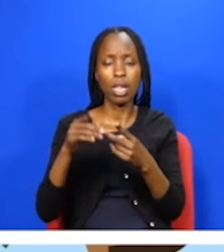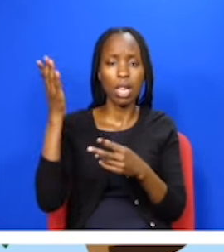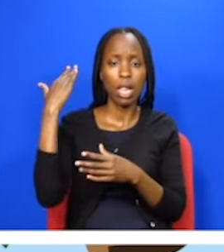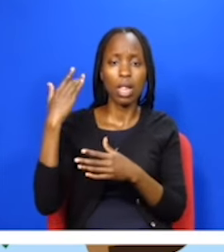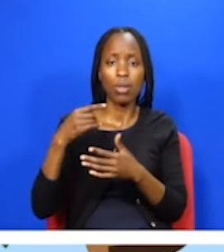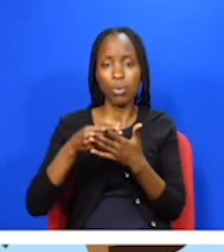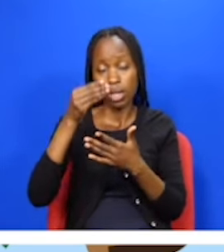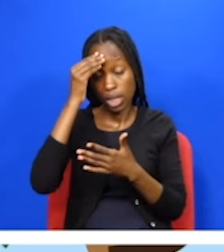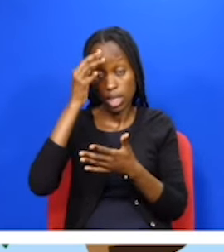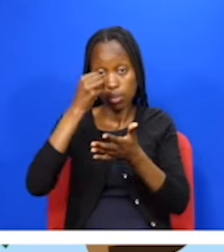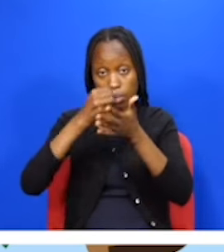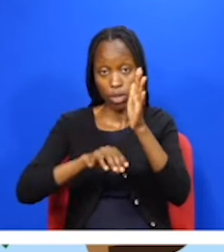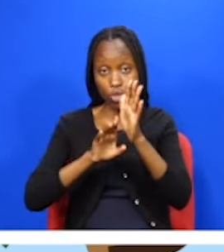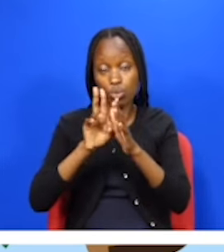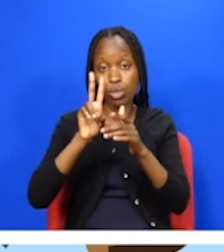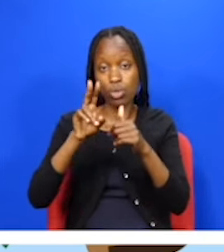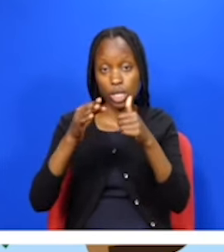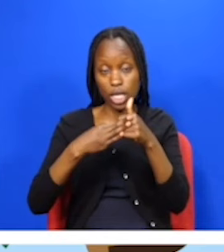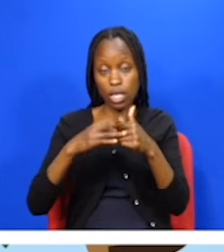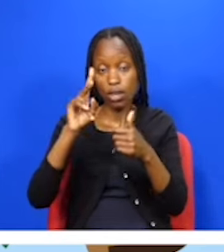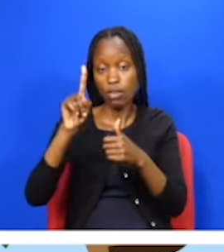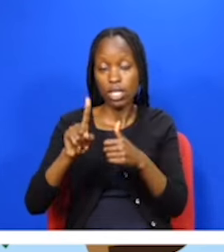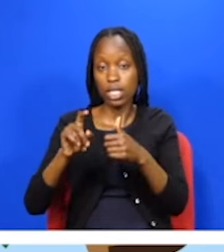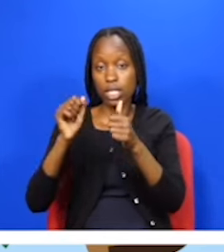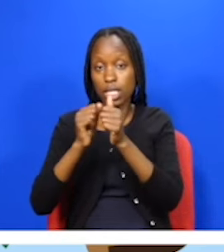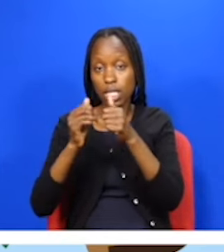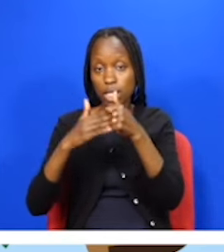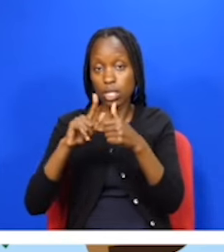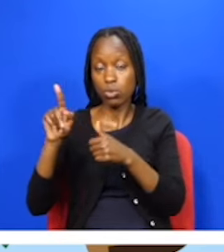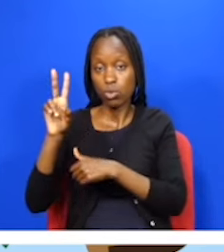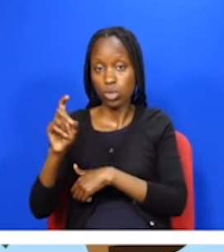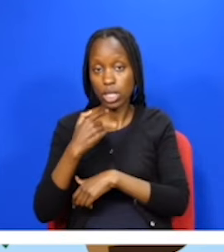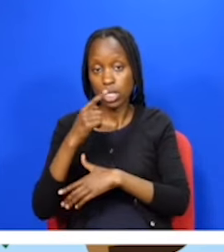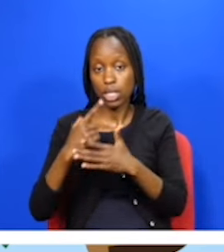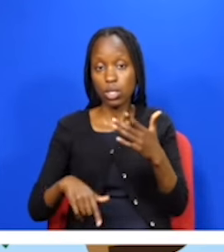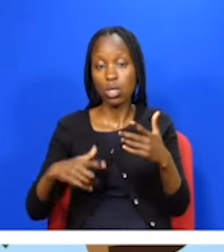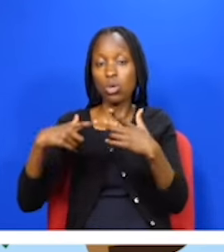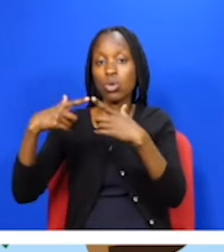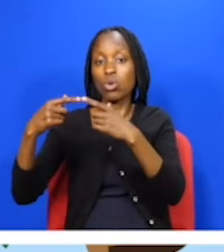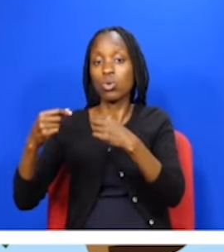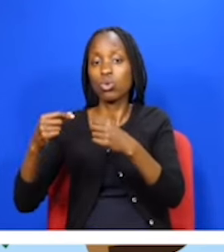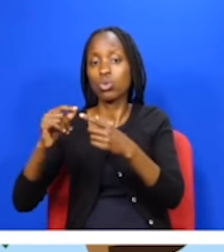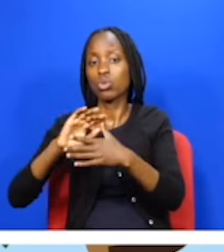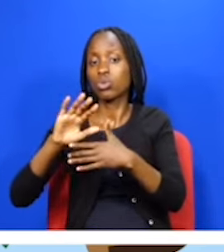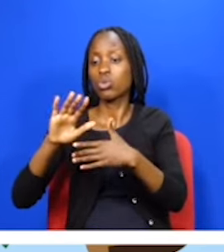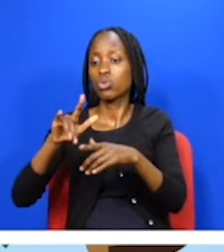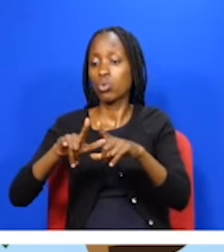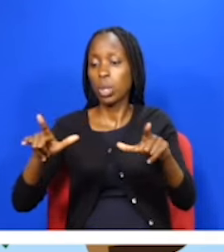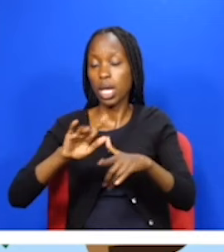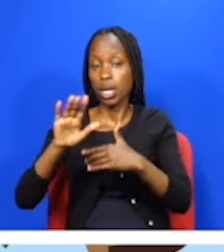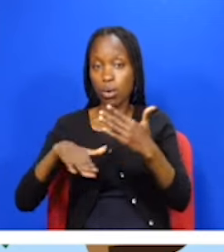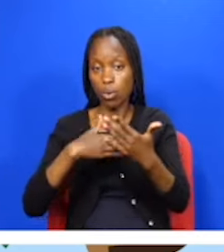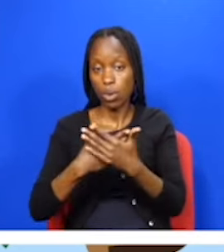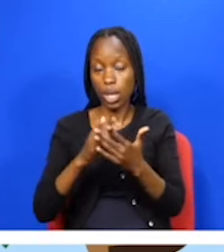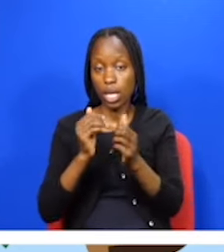Matthew chapter 28, verses 19, 20, what does it say? Go to all the land and do